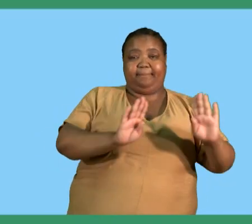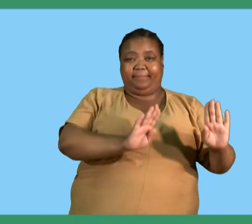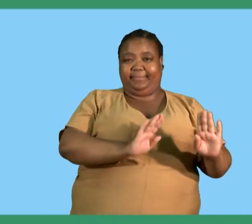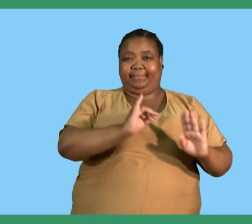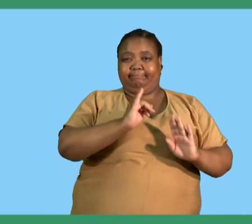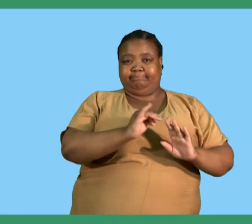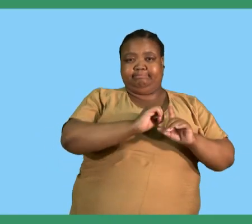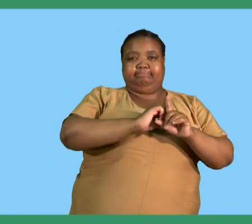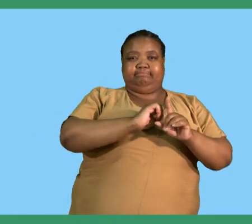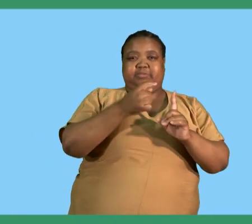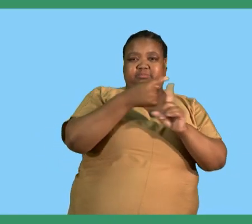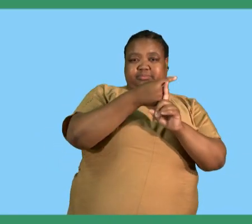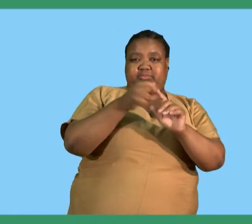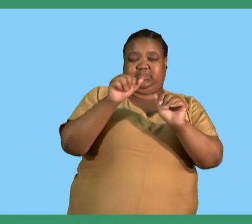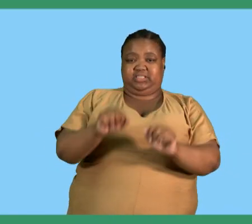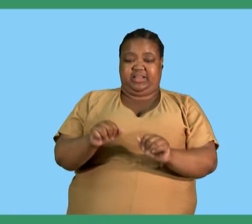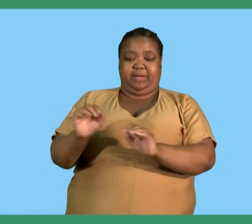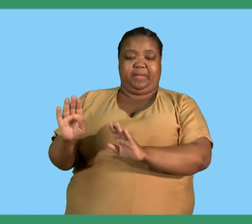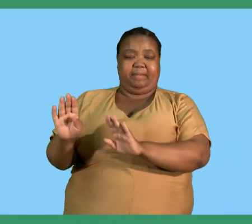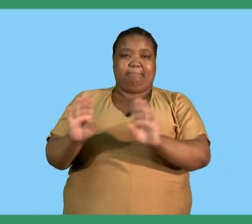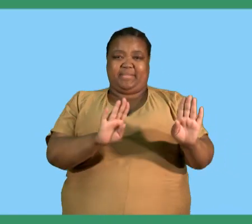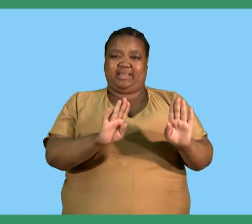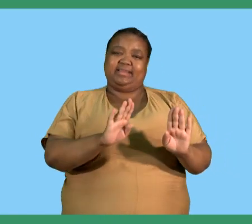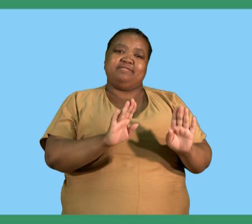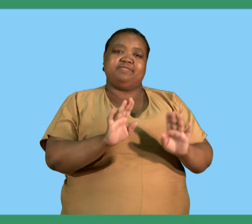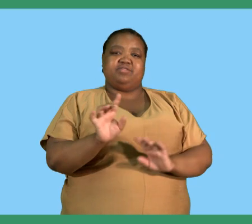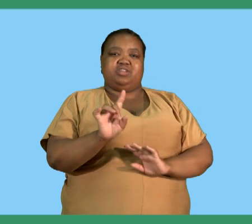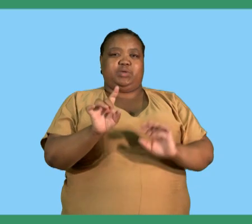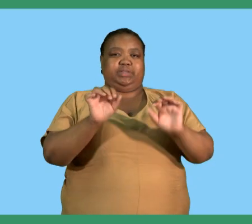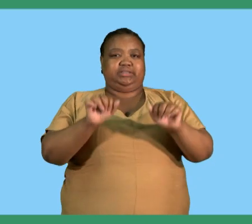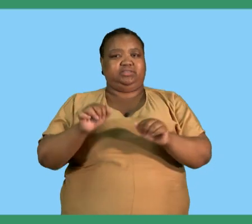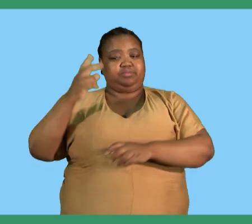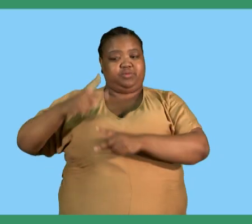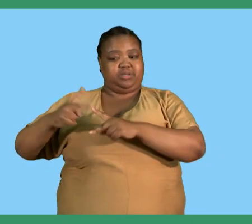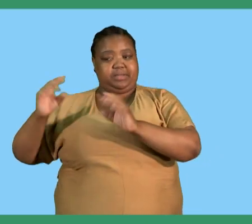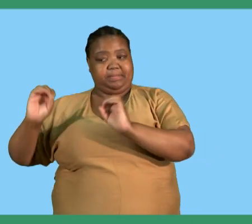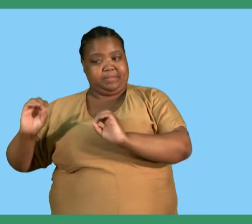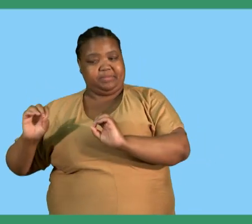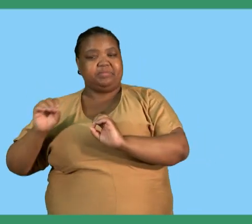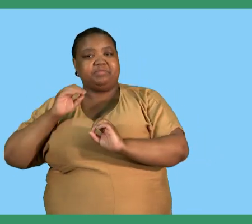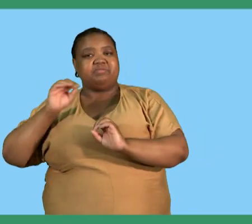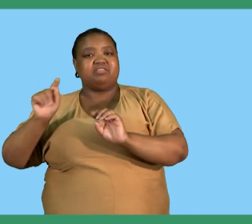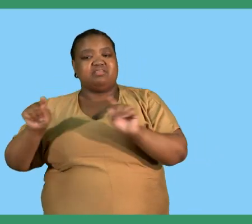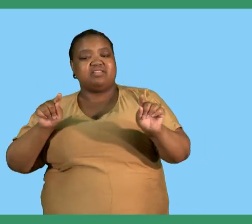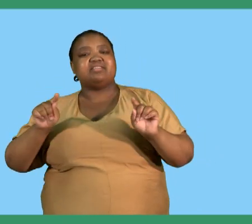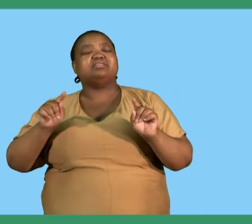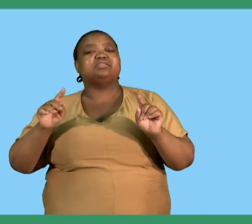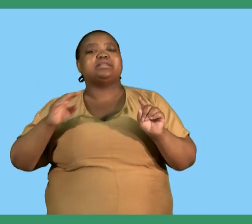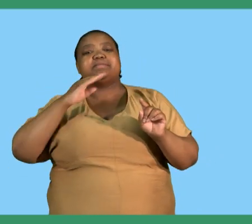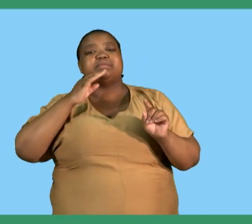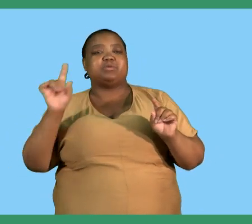unprofessional behavior? Right, unethical behavior includes actions of the business,